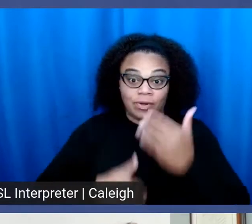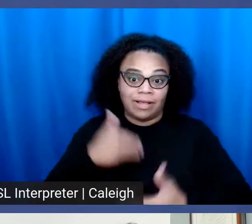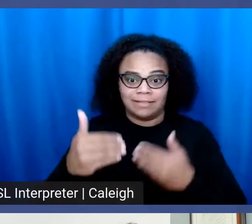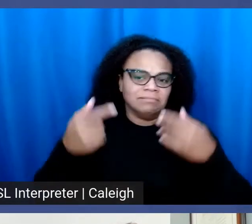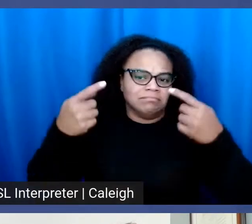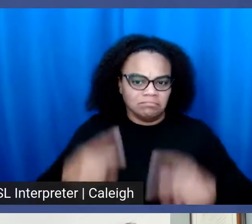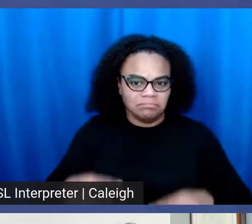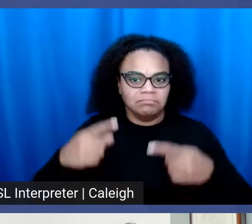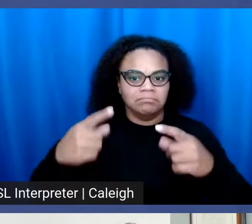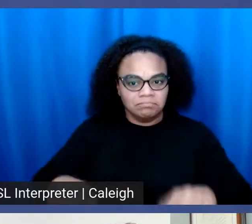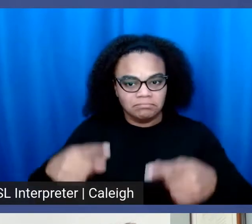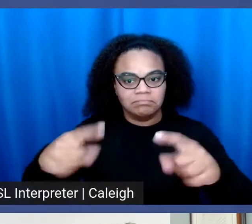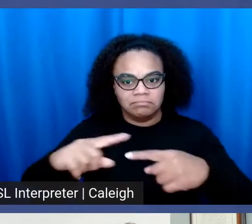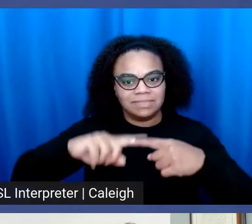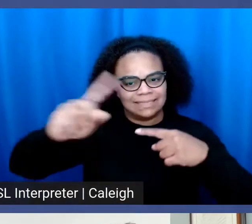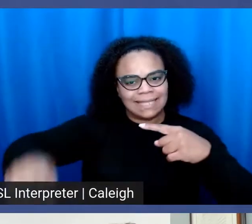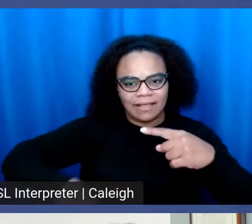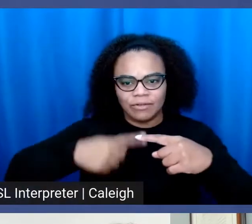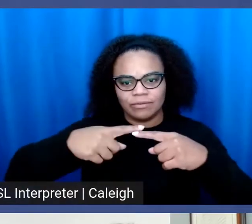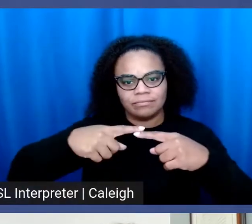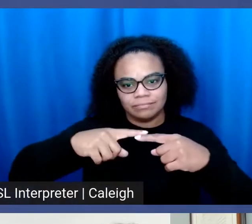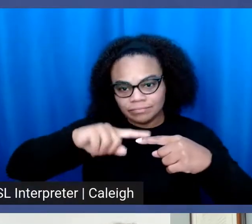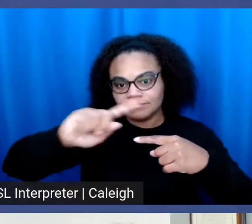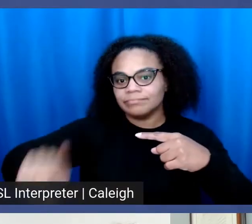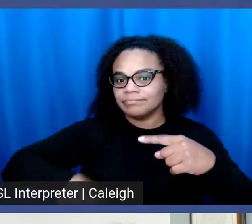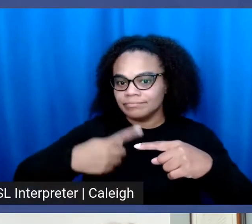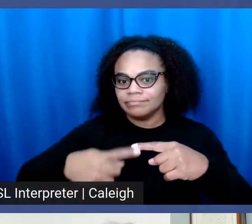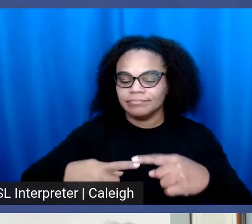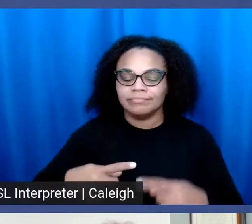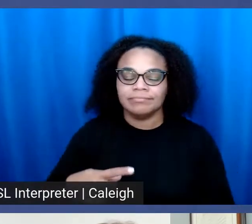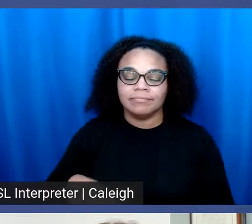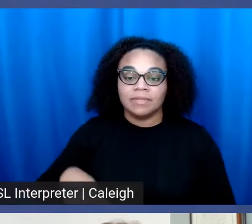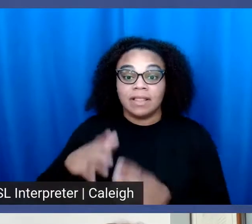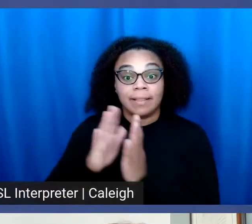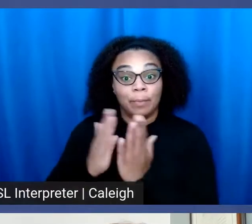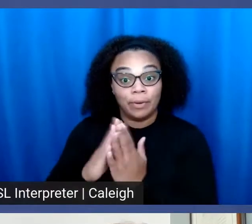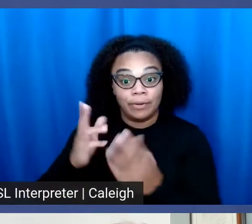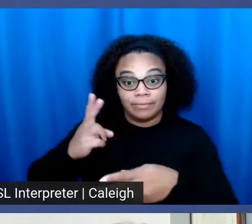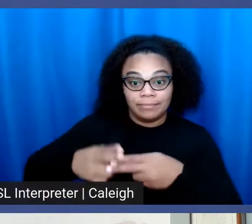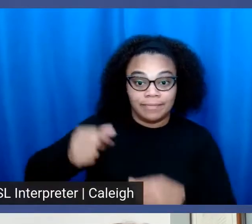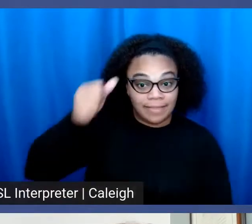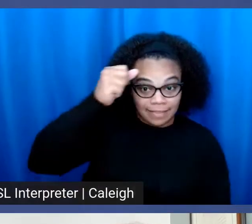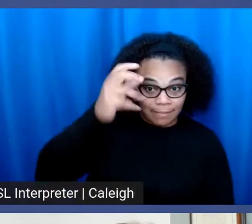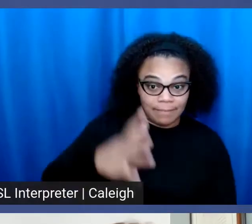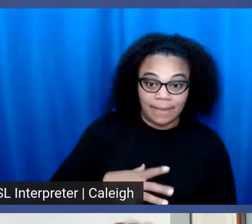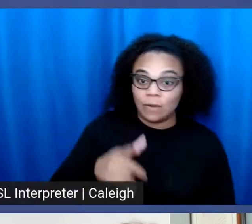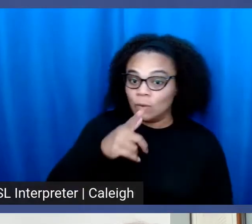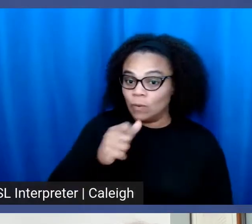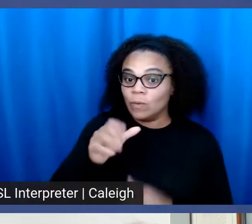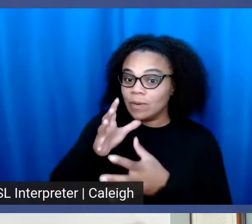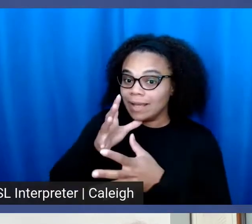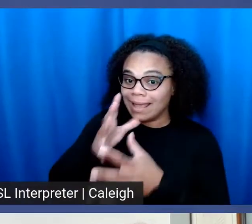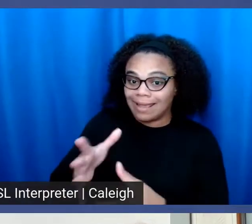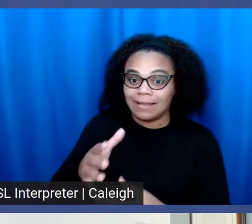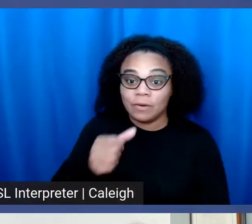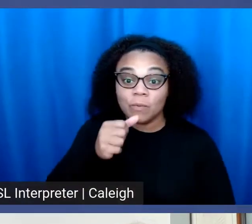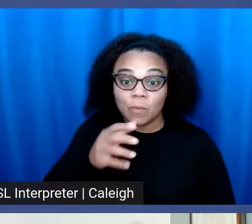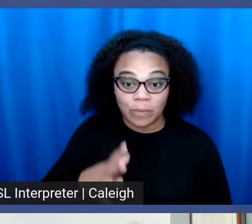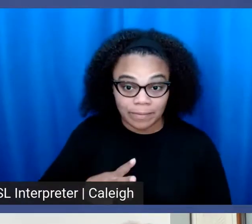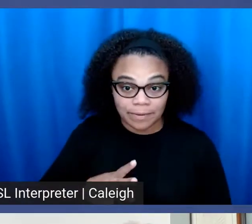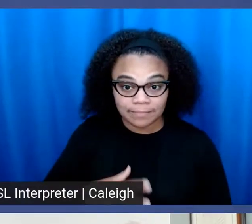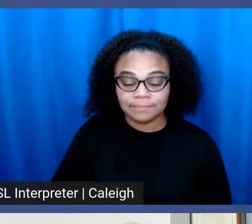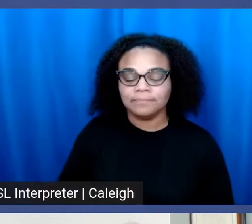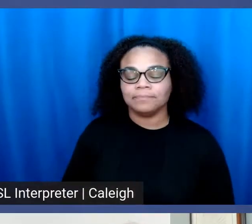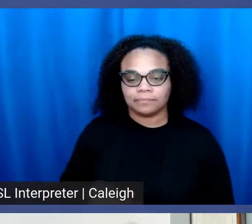book, The Man Who Hated Women. And it's a history of attempts